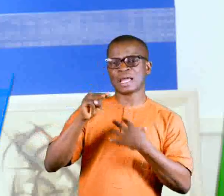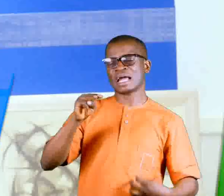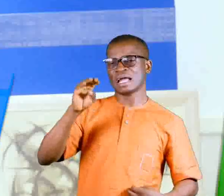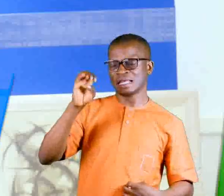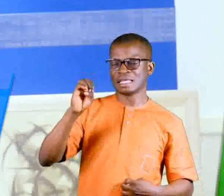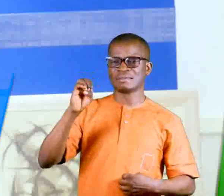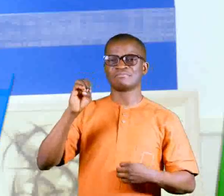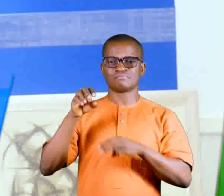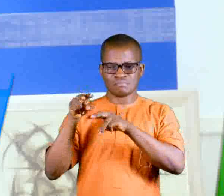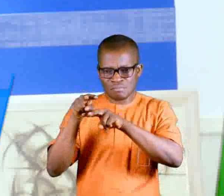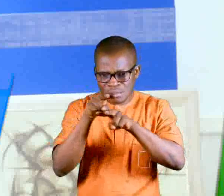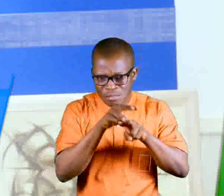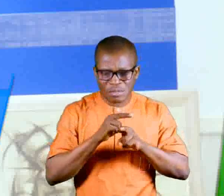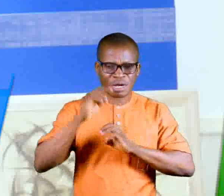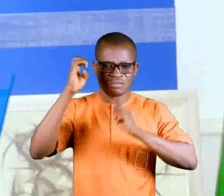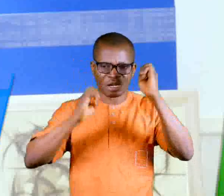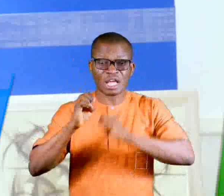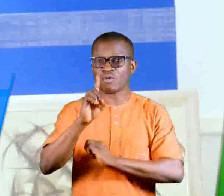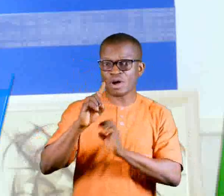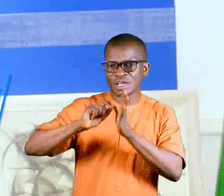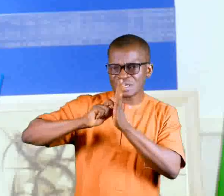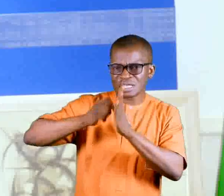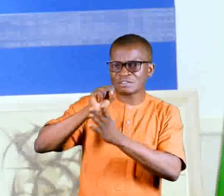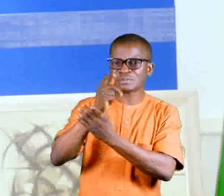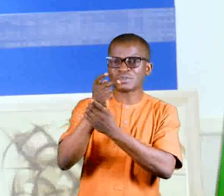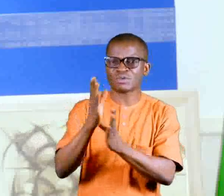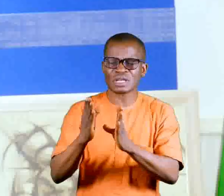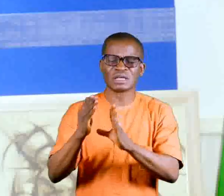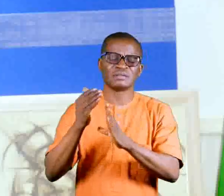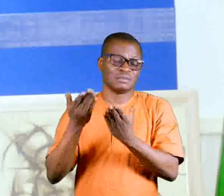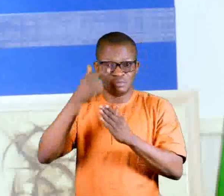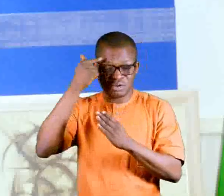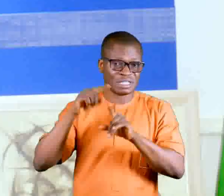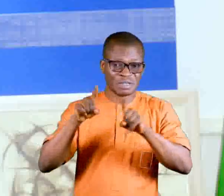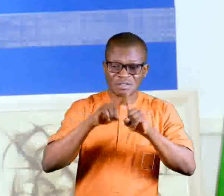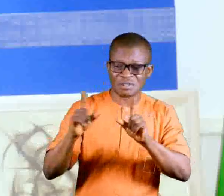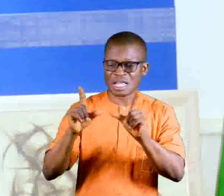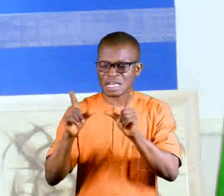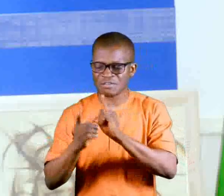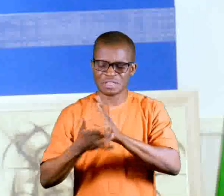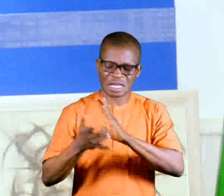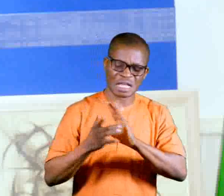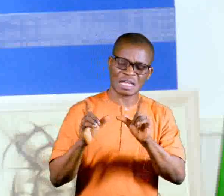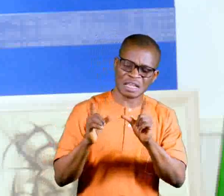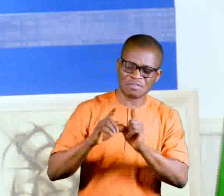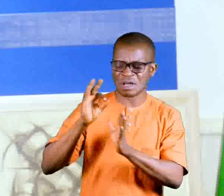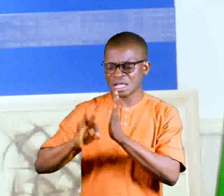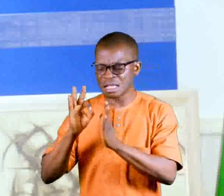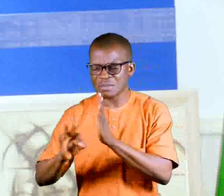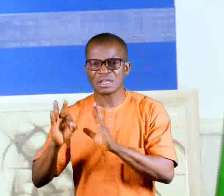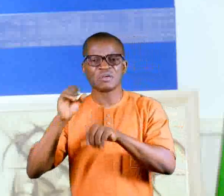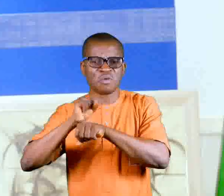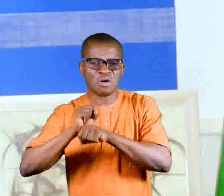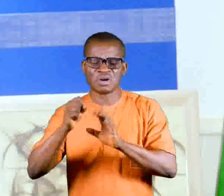Accountability Framework, and the key stakeholder, also one of the key stakeholders, because it's at different levels. You have technical level